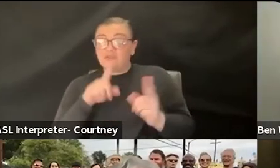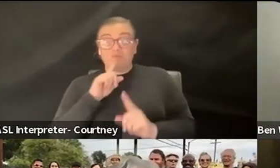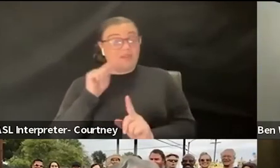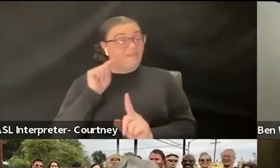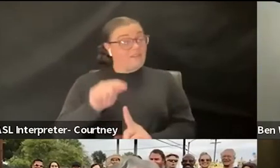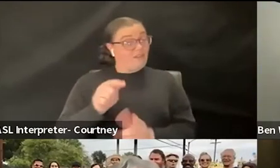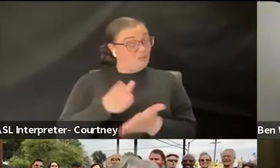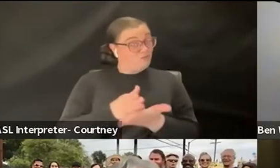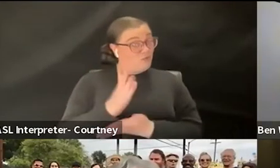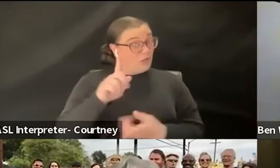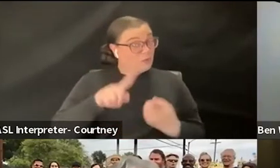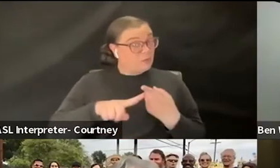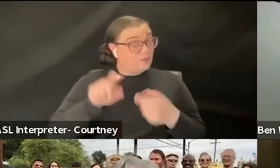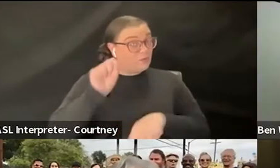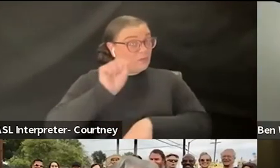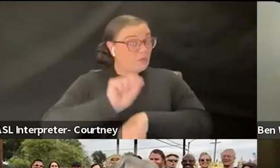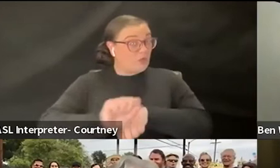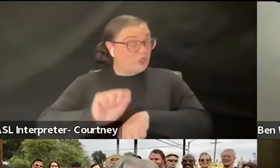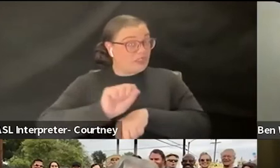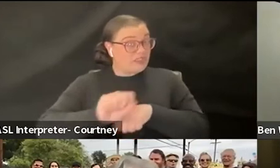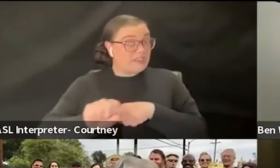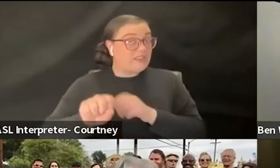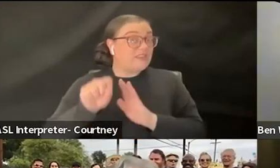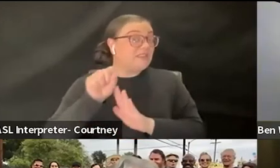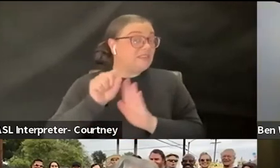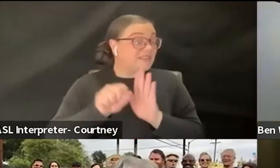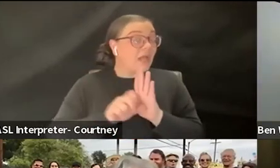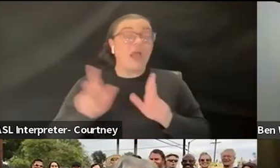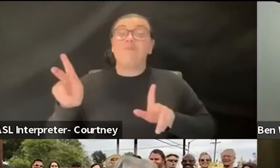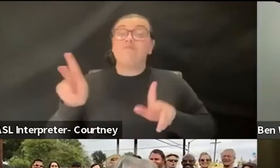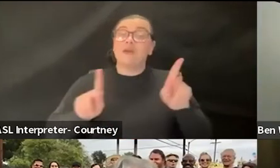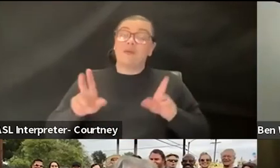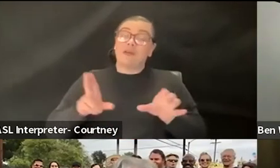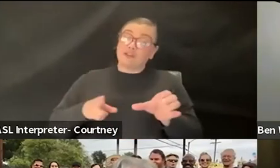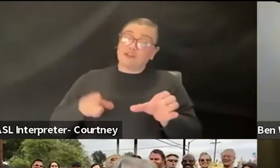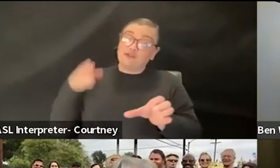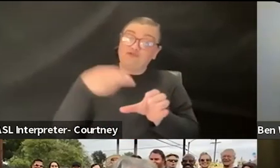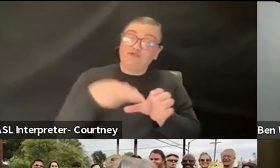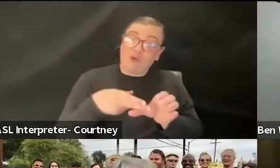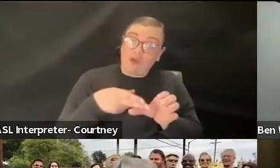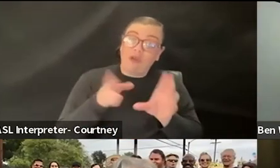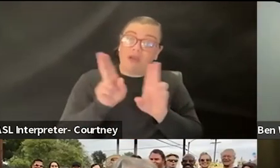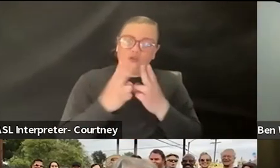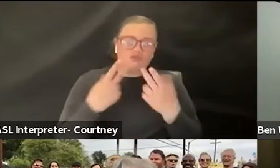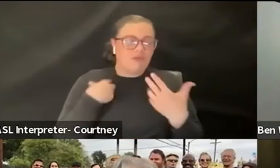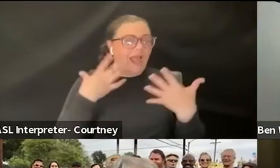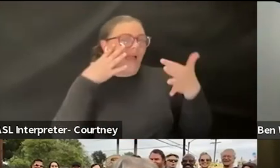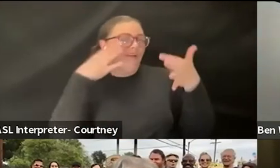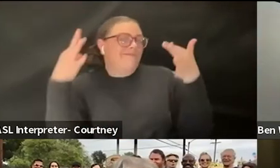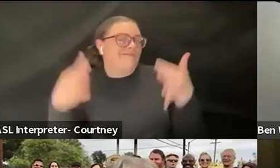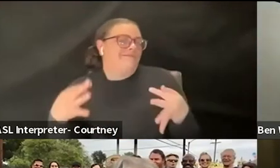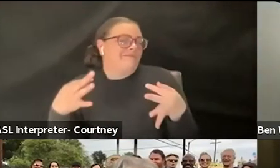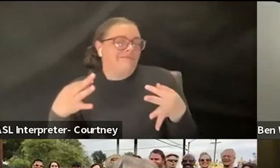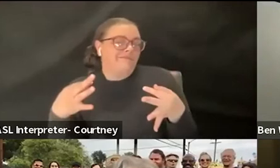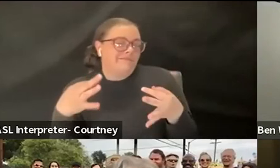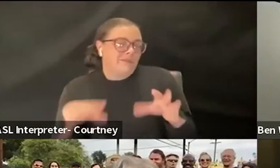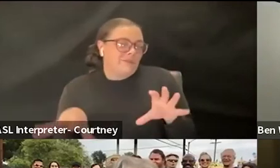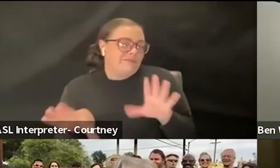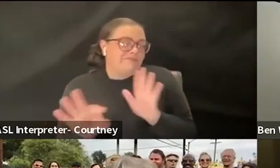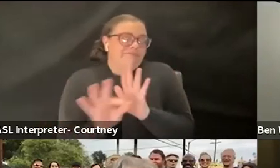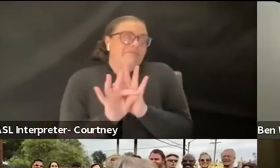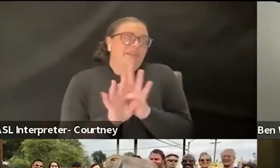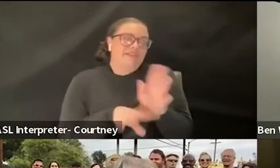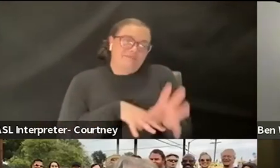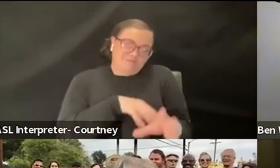join the union have chosen to join. They have found a reason, they have found meaning to